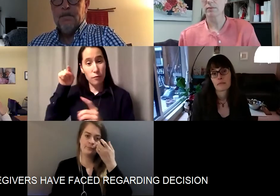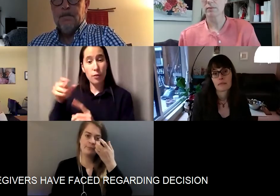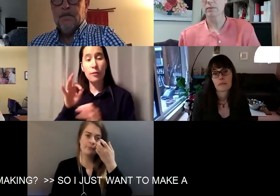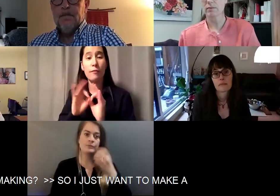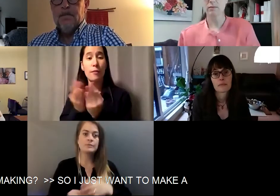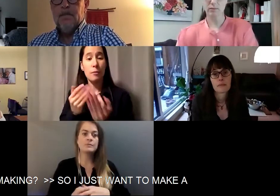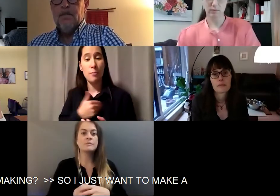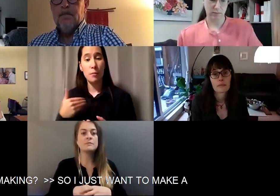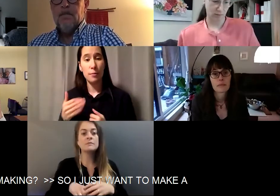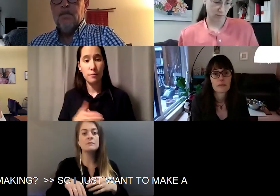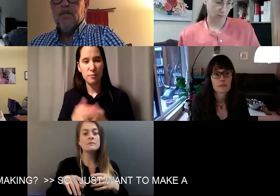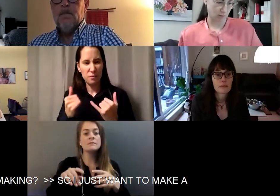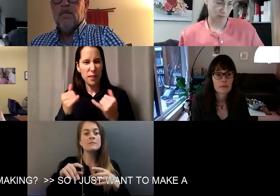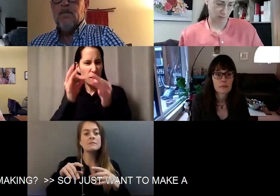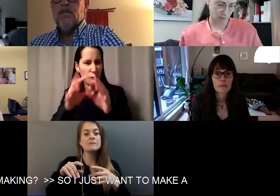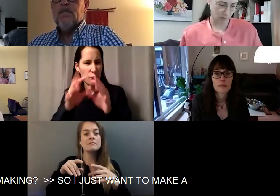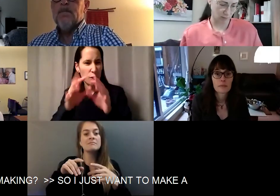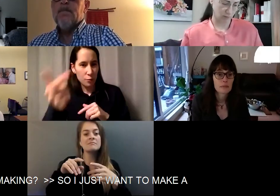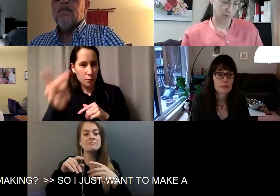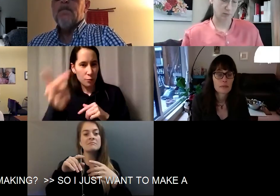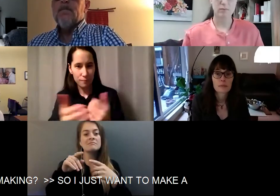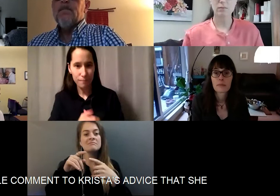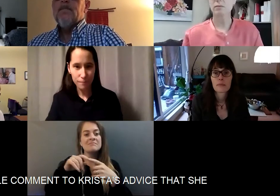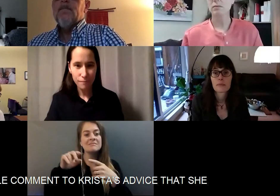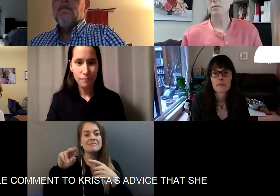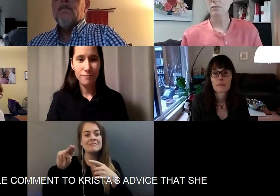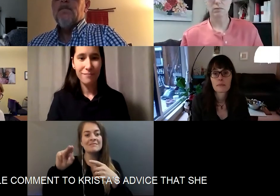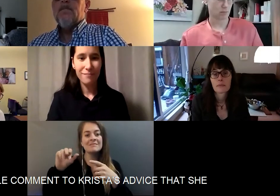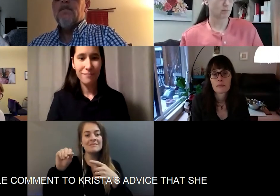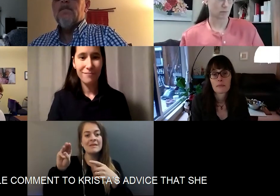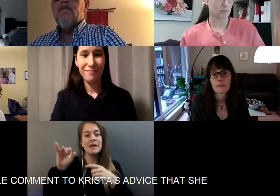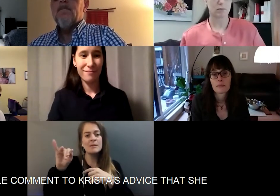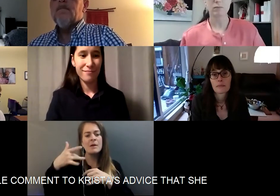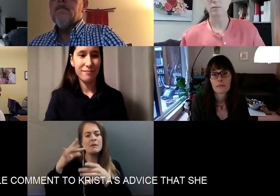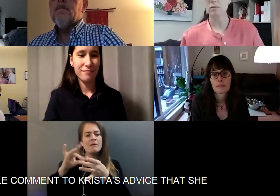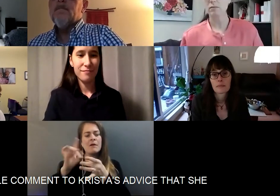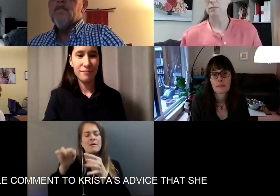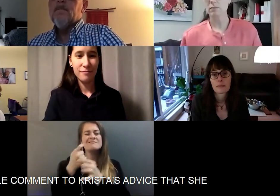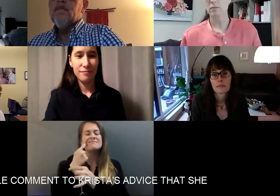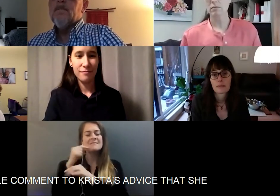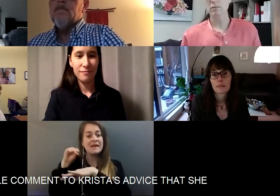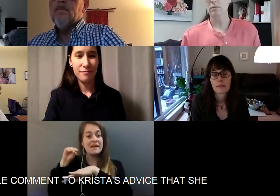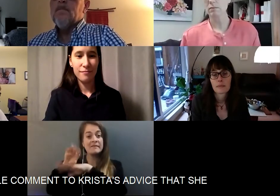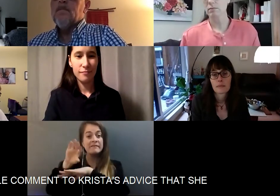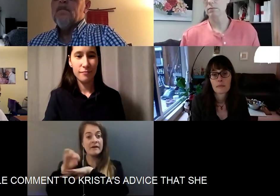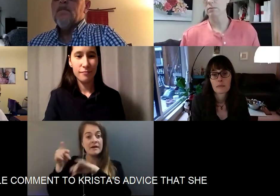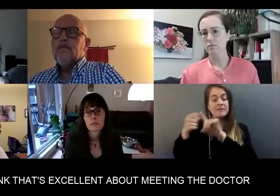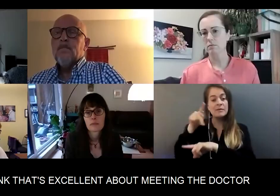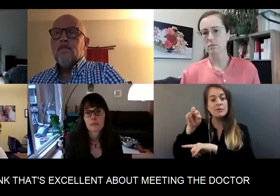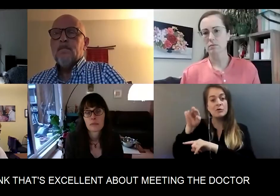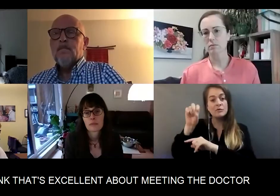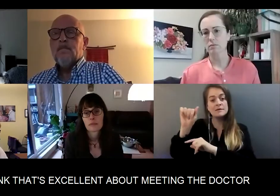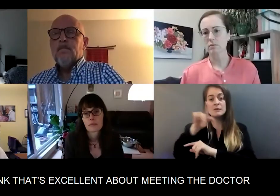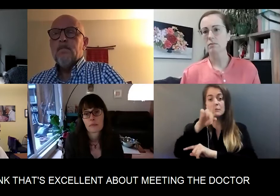Well, I just want to make a little comment to Krista's advice that she gave. I think that's excellent